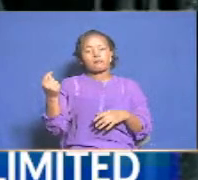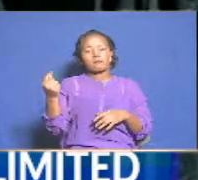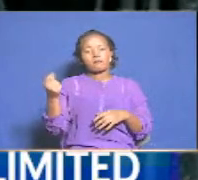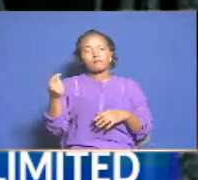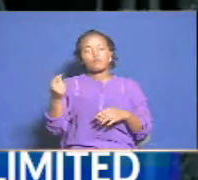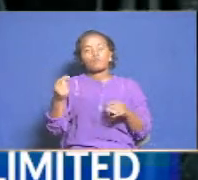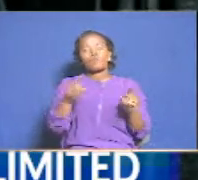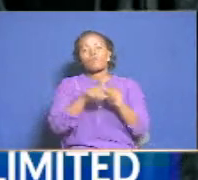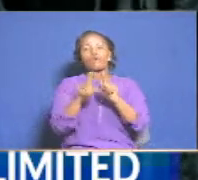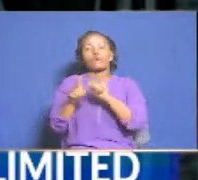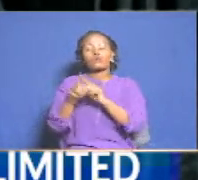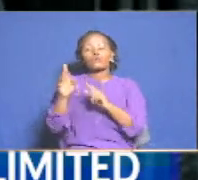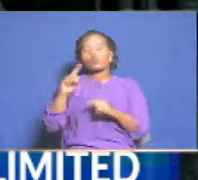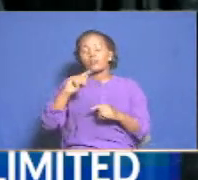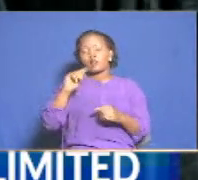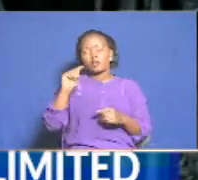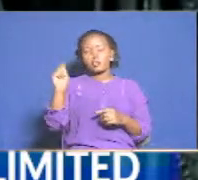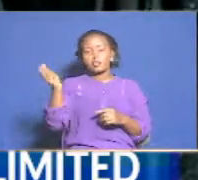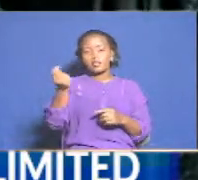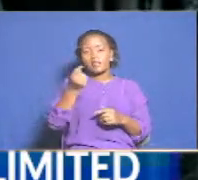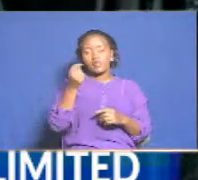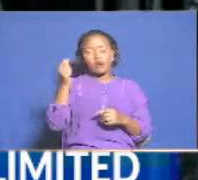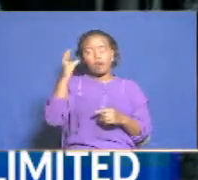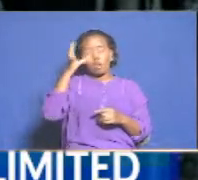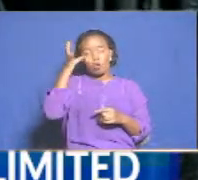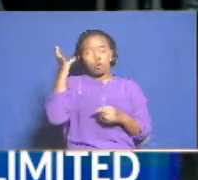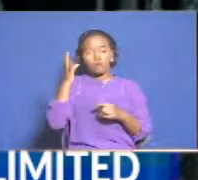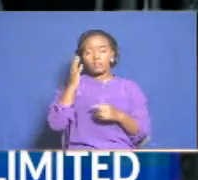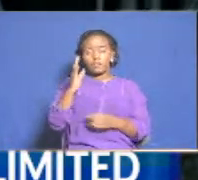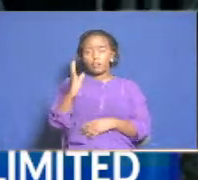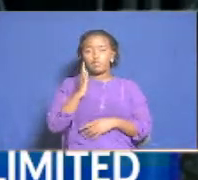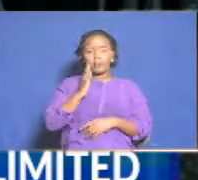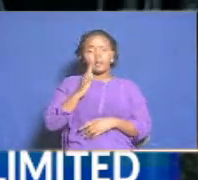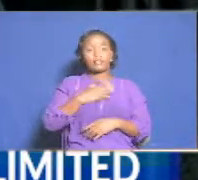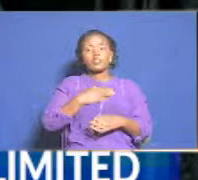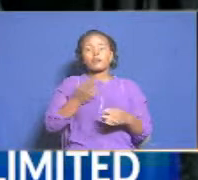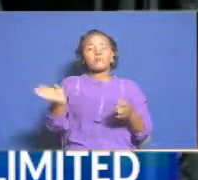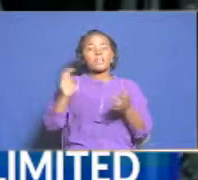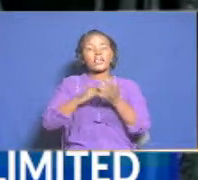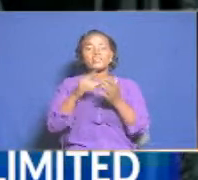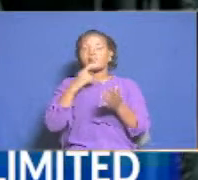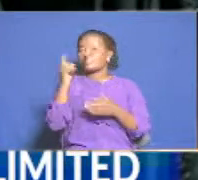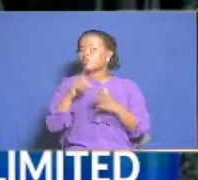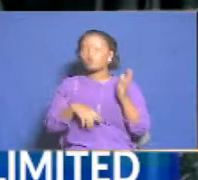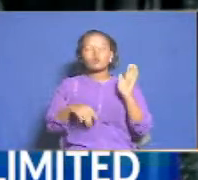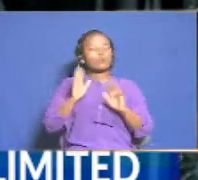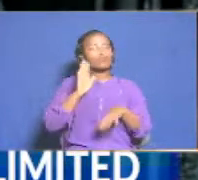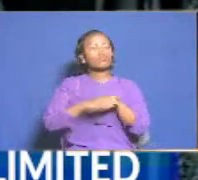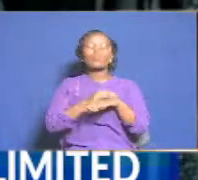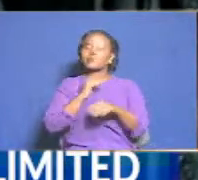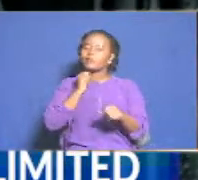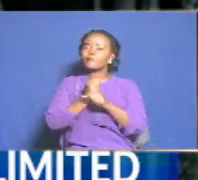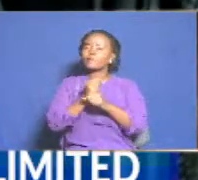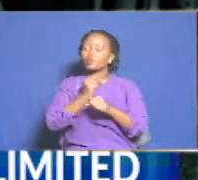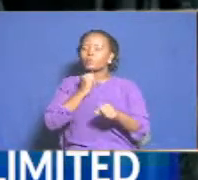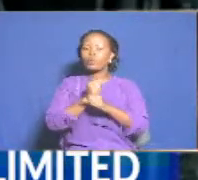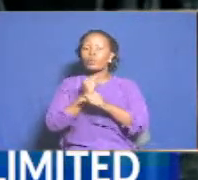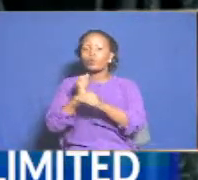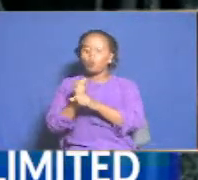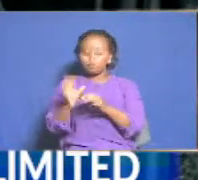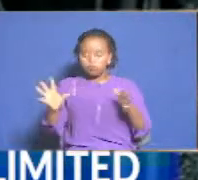To the Kenya Coast Guard, and I want to say you have all done an excellent job. You have worked well